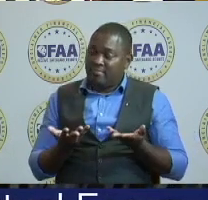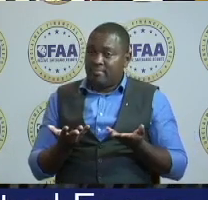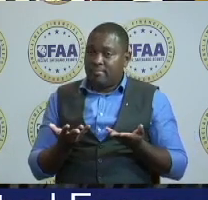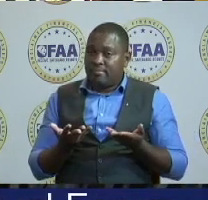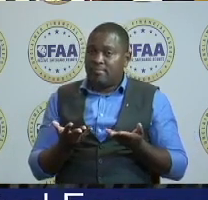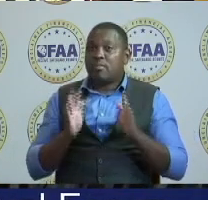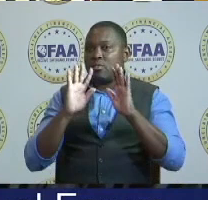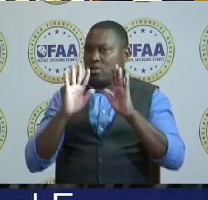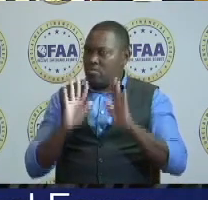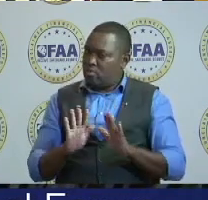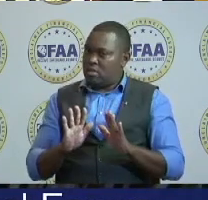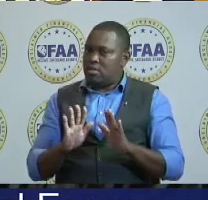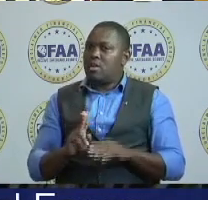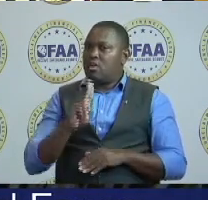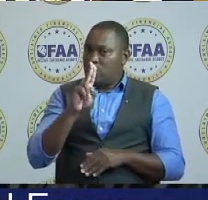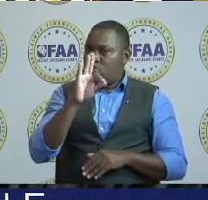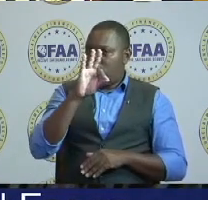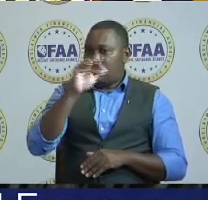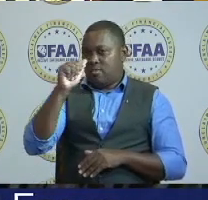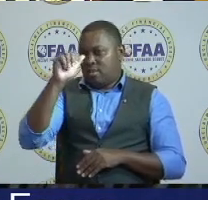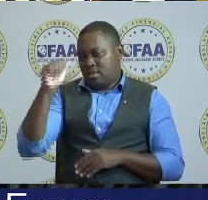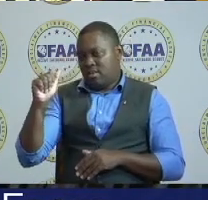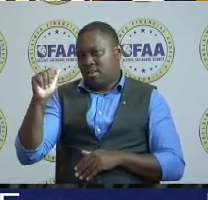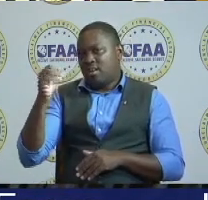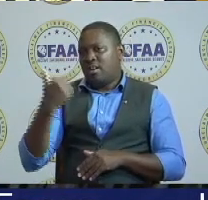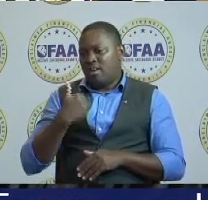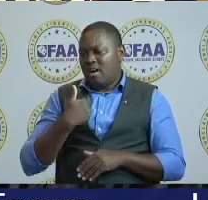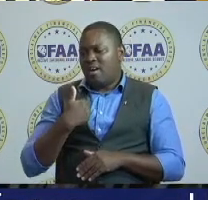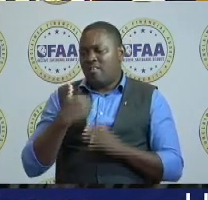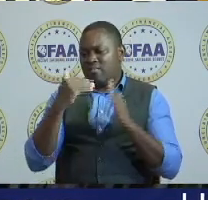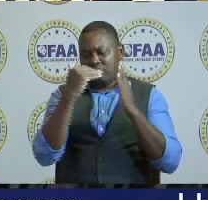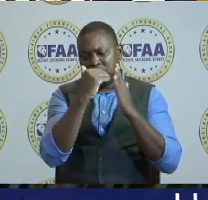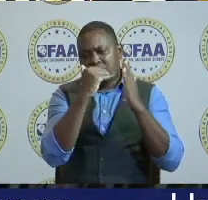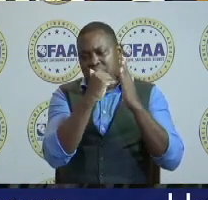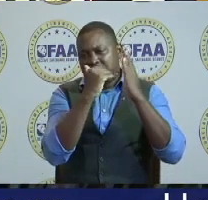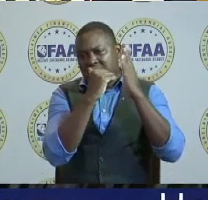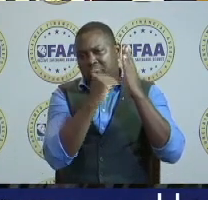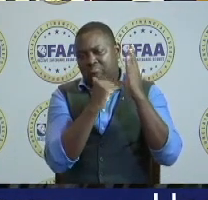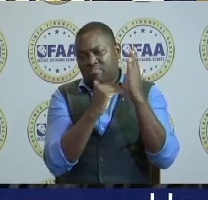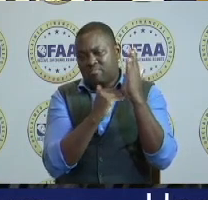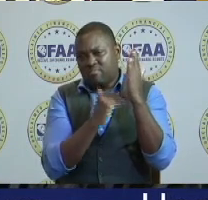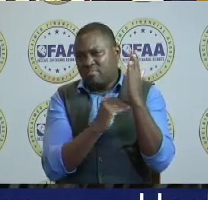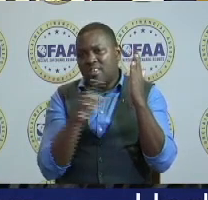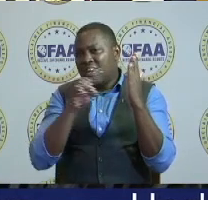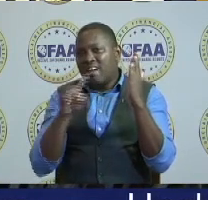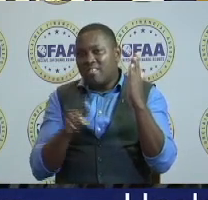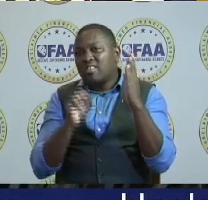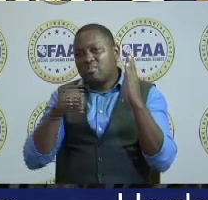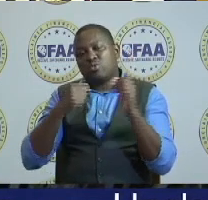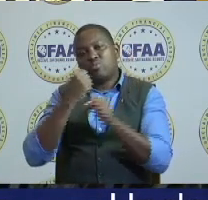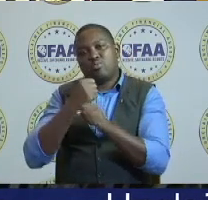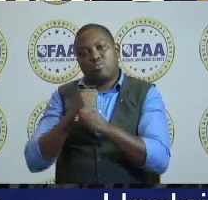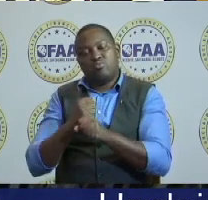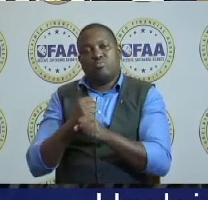mean, UFAA has laid out everything that you need to know to be able to submit in good time, beat the deadlines.